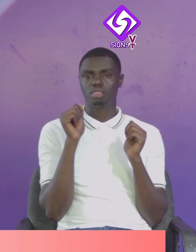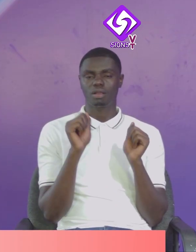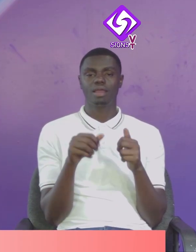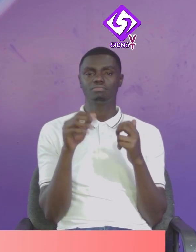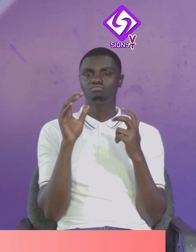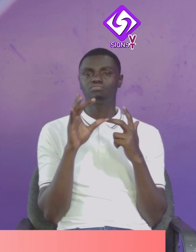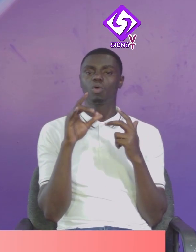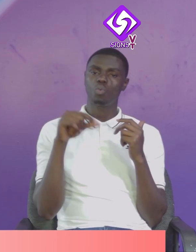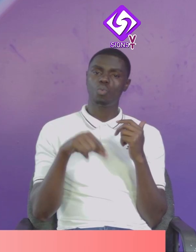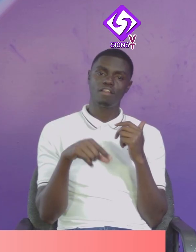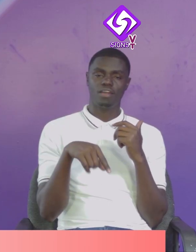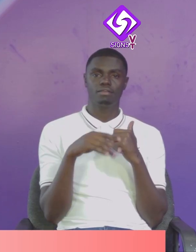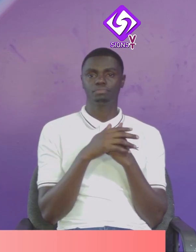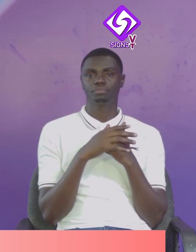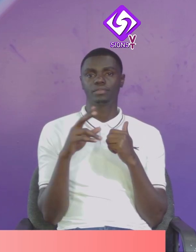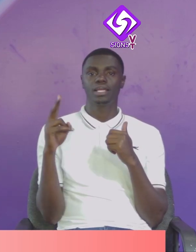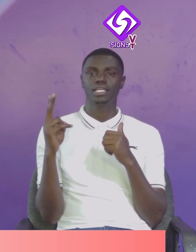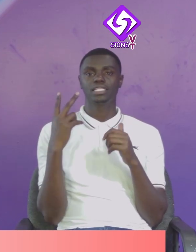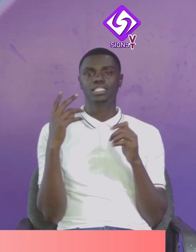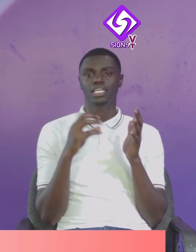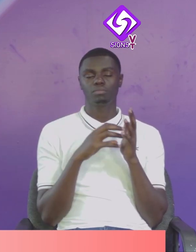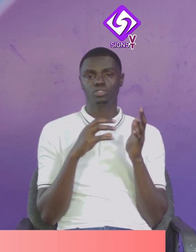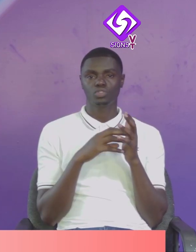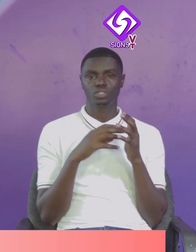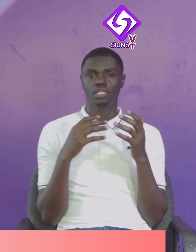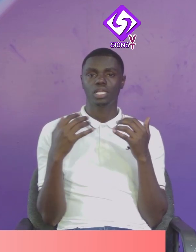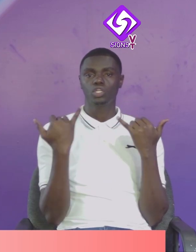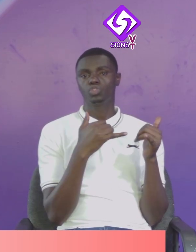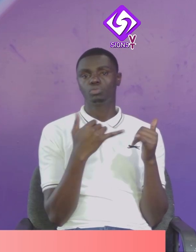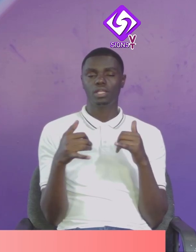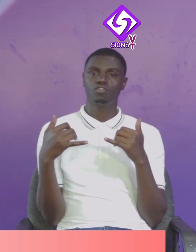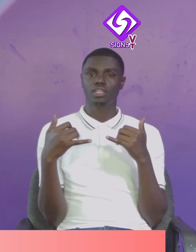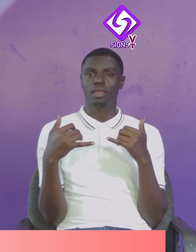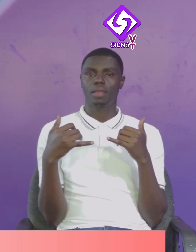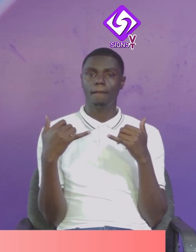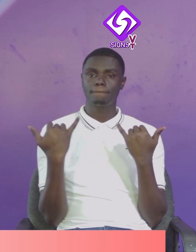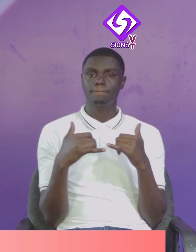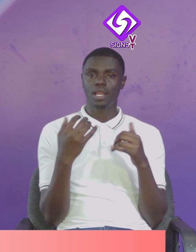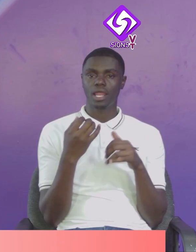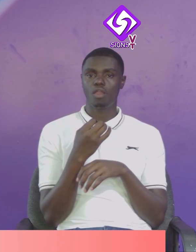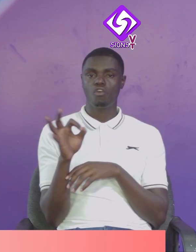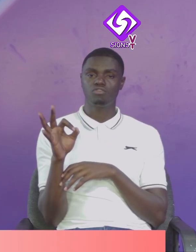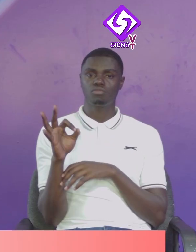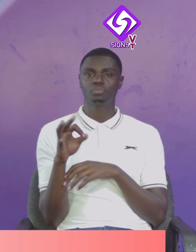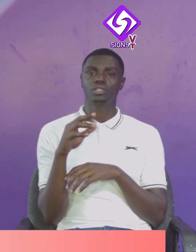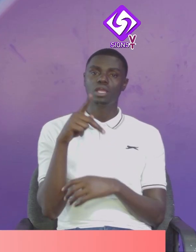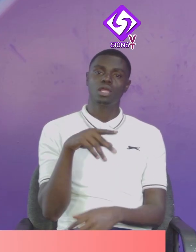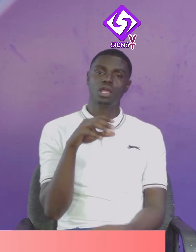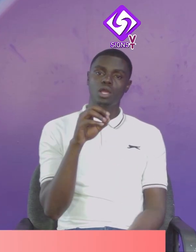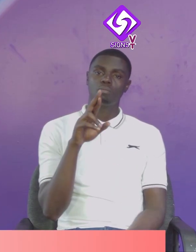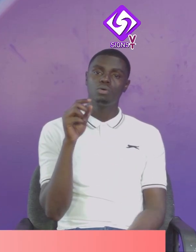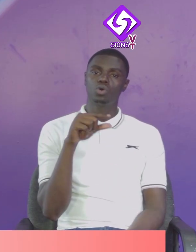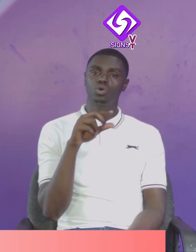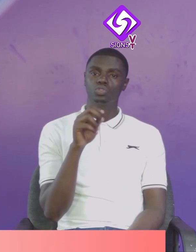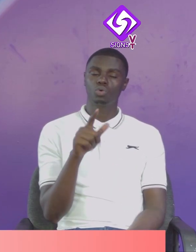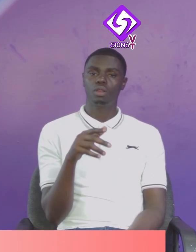either qualify in the second position, play for the playoffs later on. Portugal are in contention against Armenia, who are